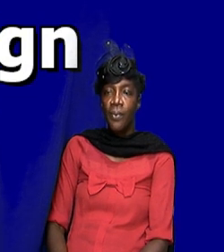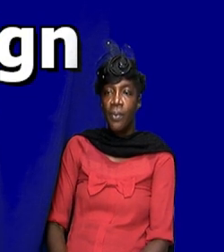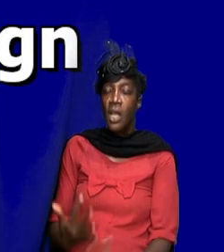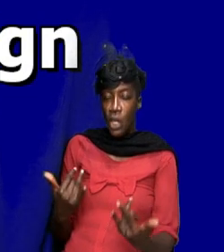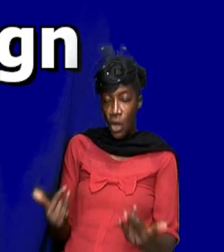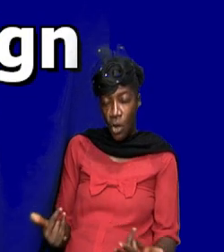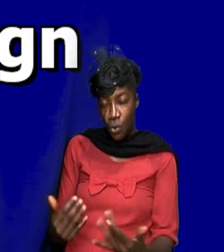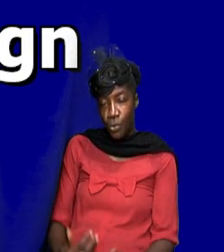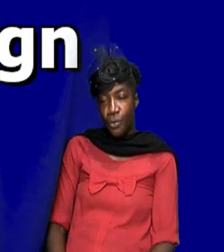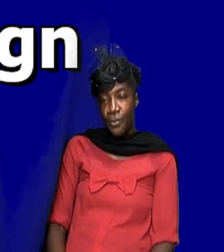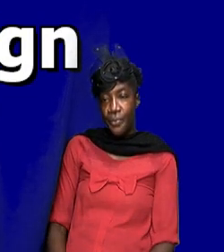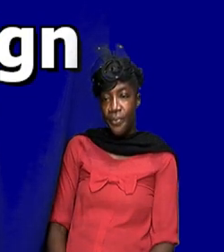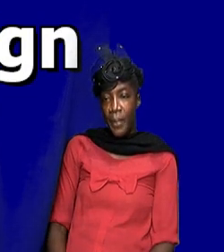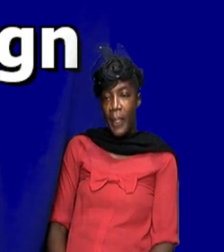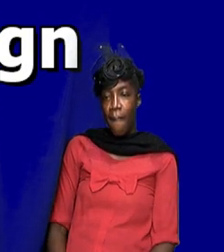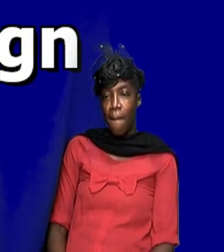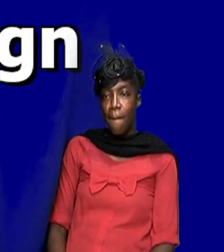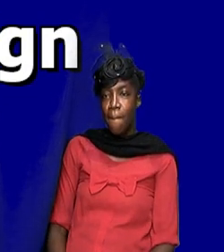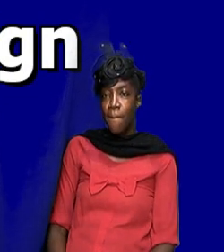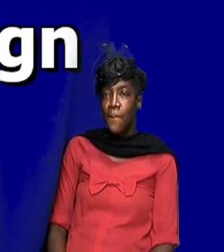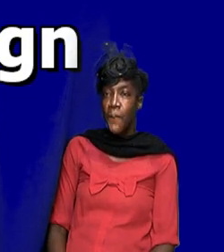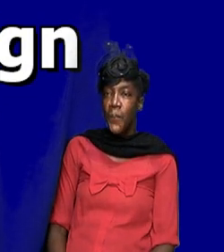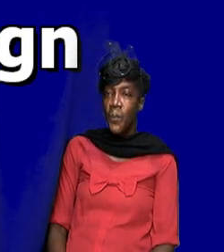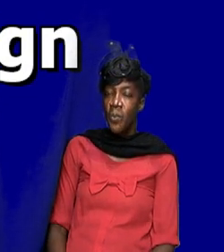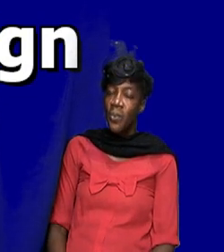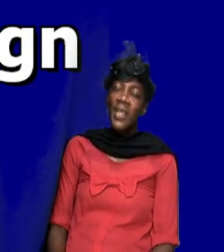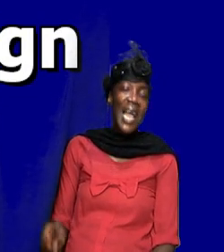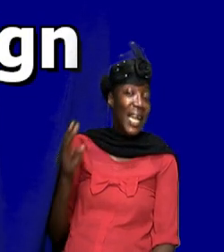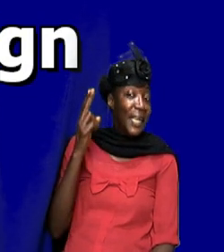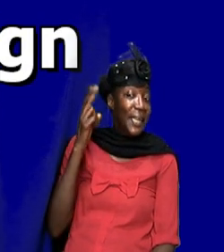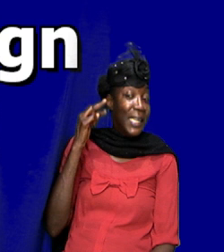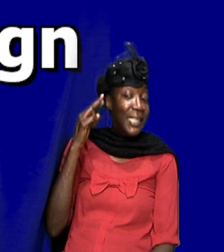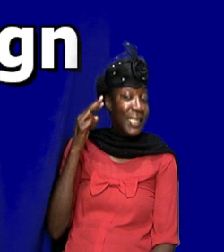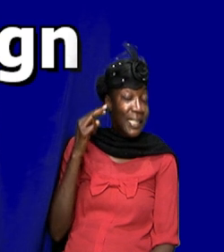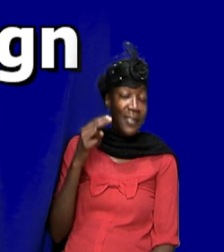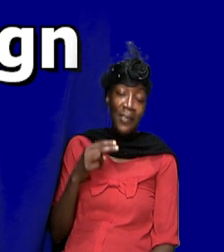Now therefore, hearken unto their voice,